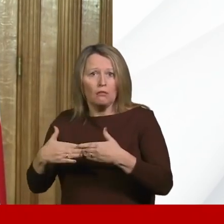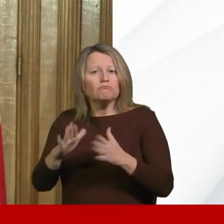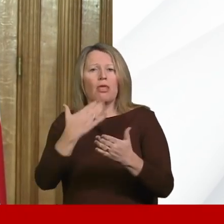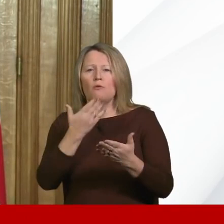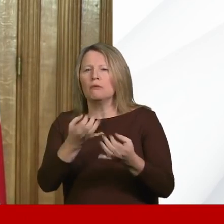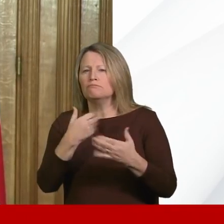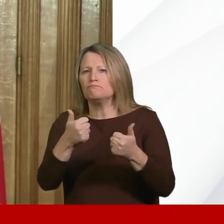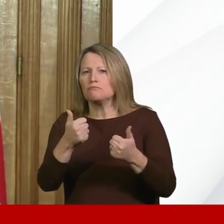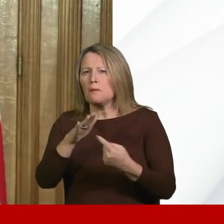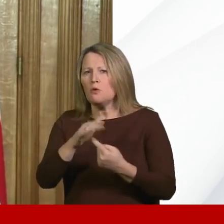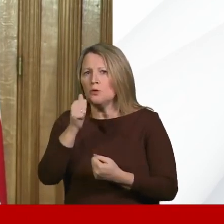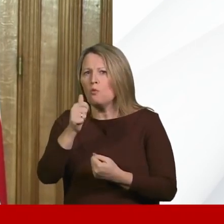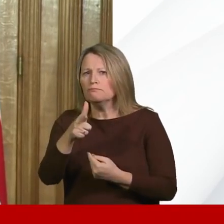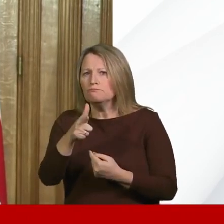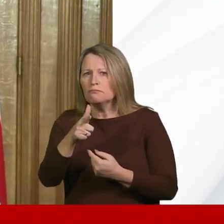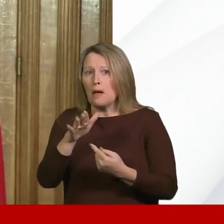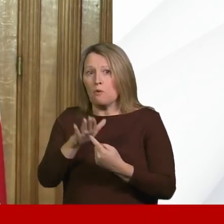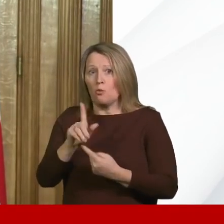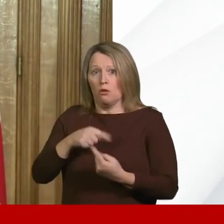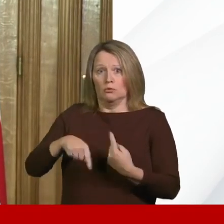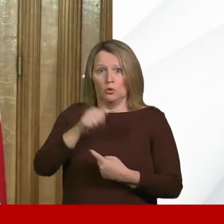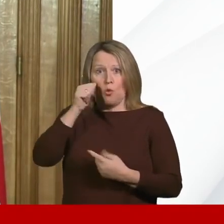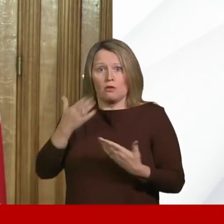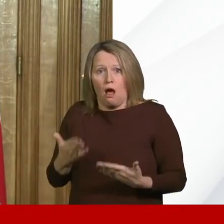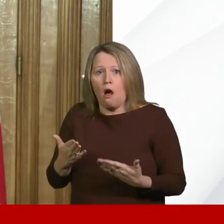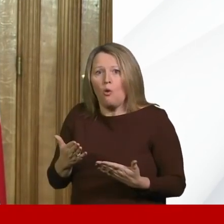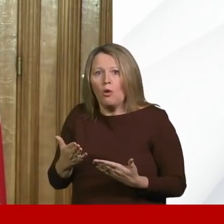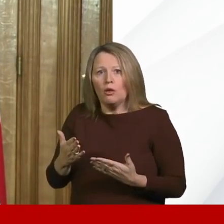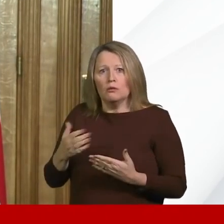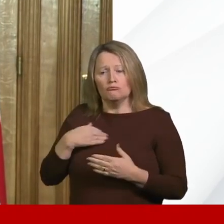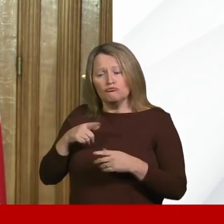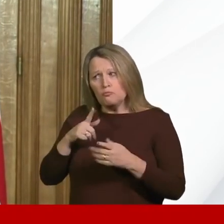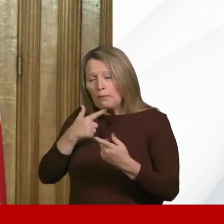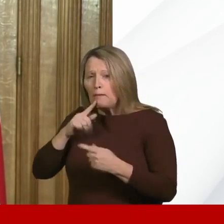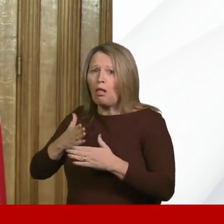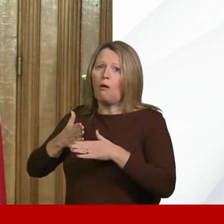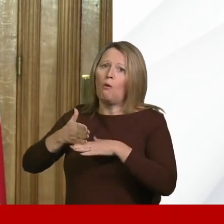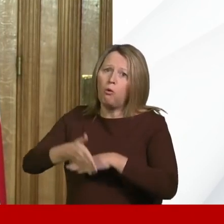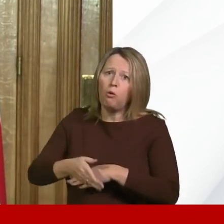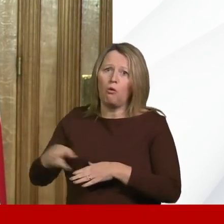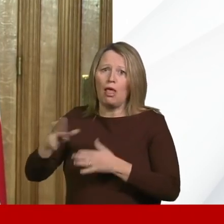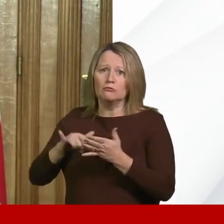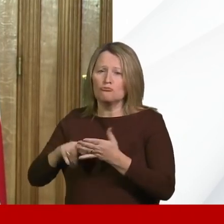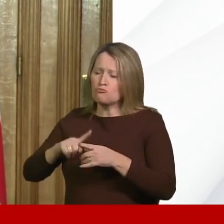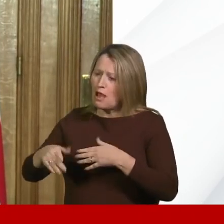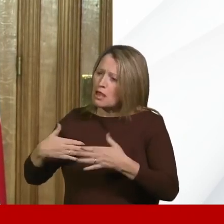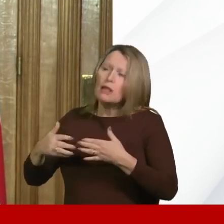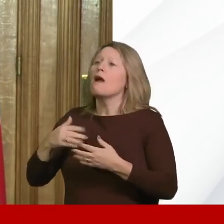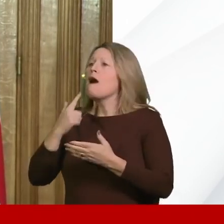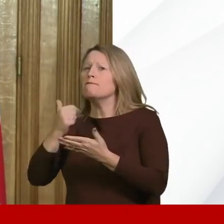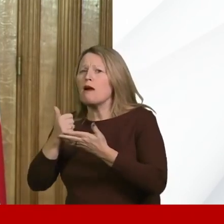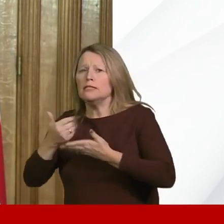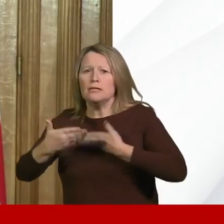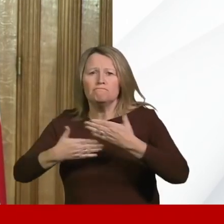But as I've said tonight and in the past few days, we keep everything under continuous review, and we will not hesitate